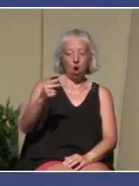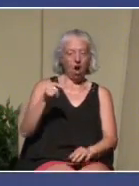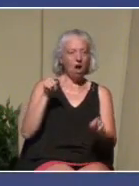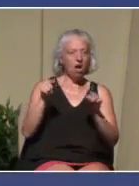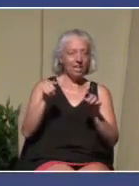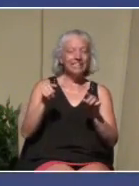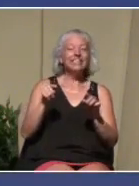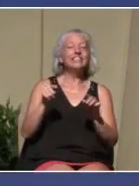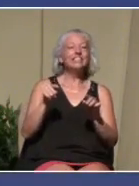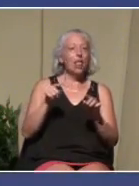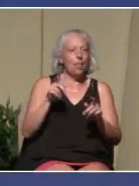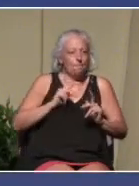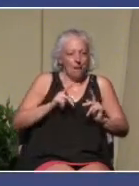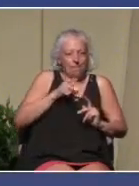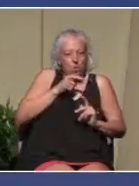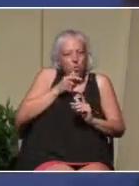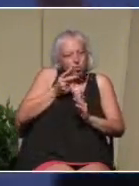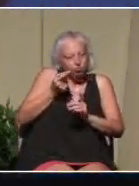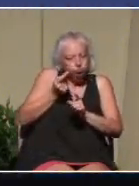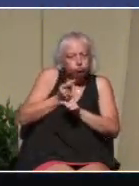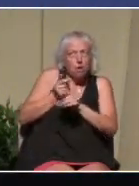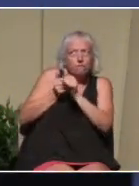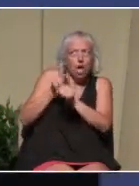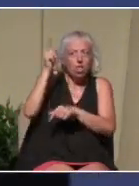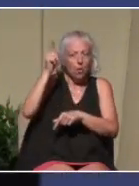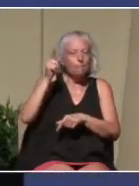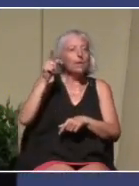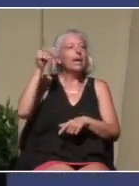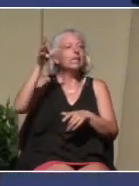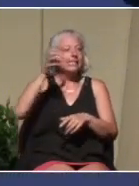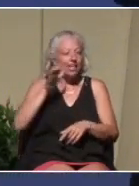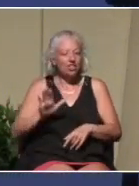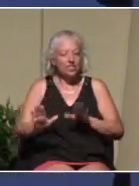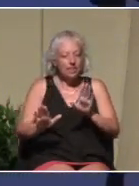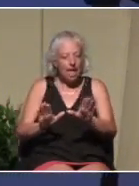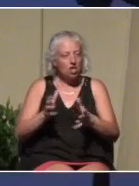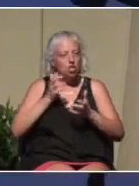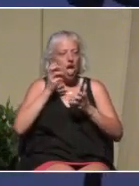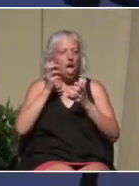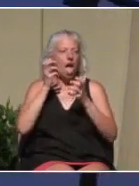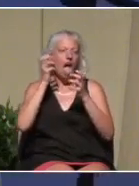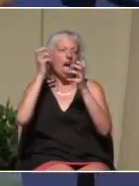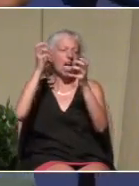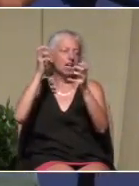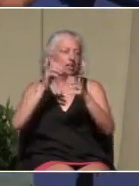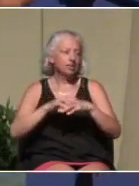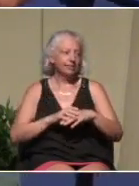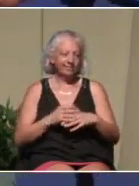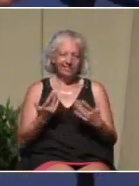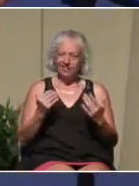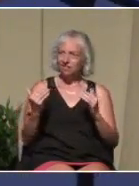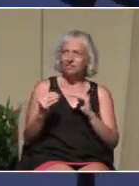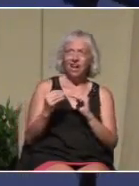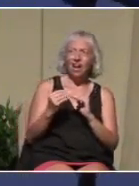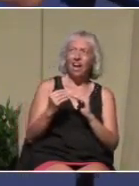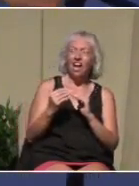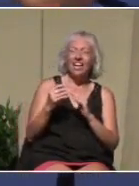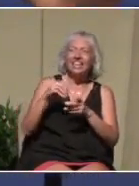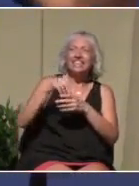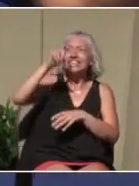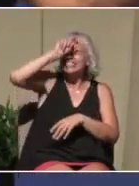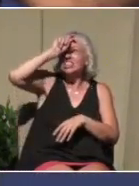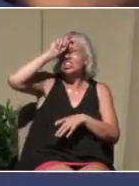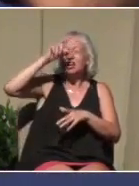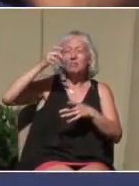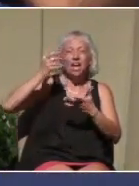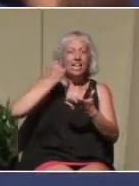neglect of the poor. And God hears the cries of his people when they're being treated unjustly in Egypt. Do you